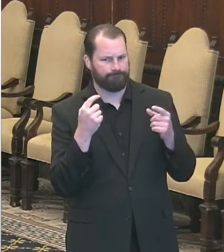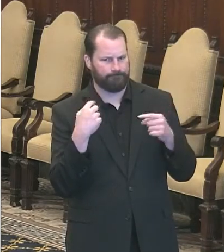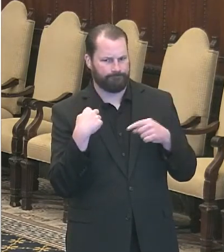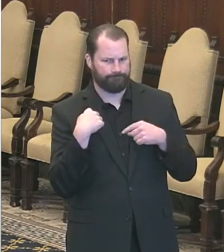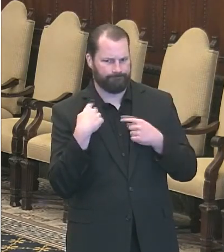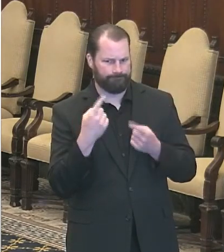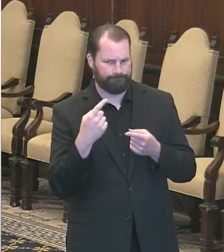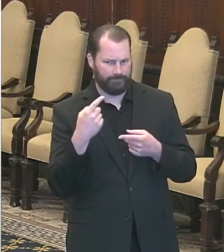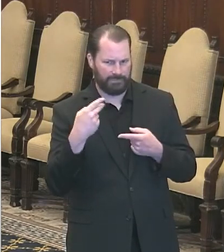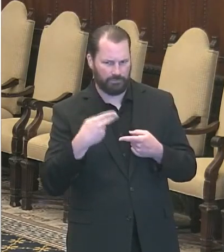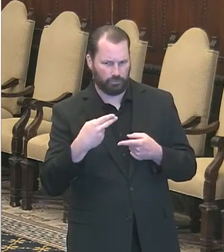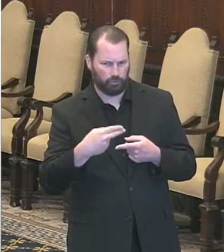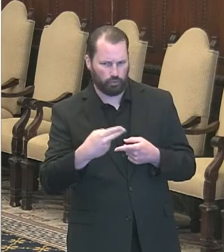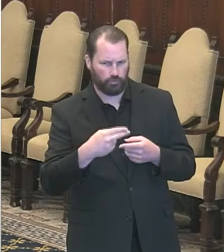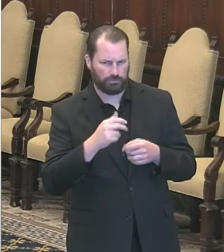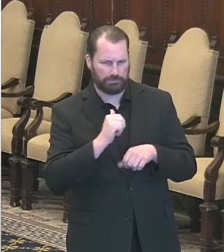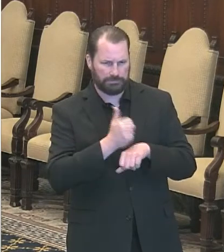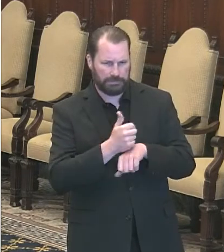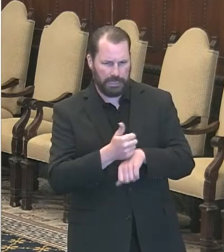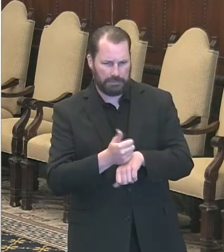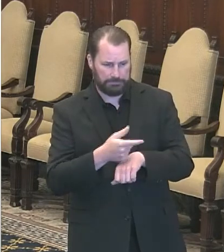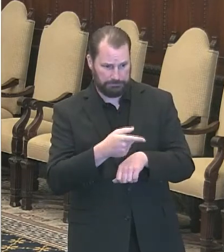4th?